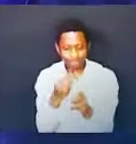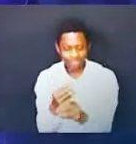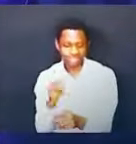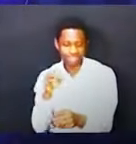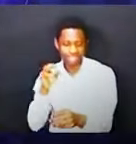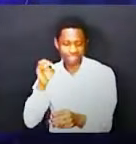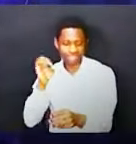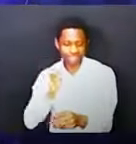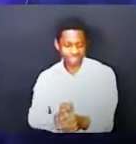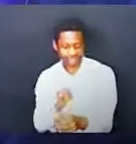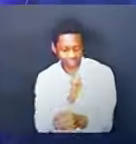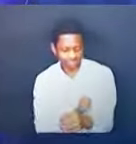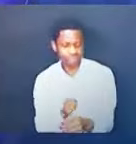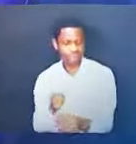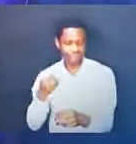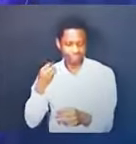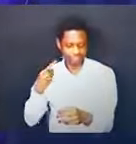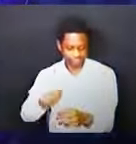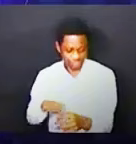We